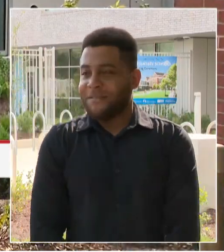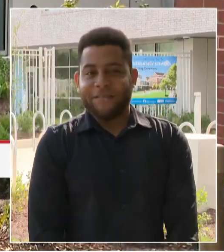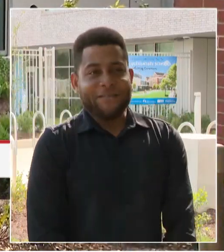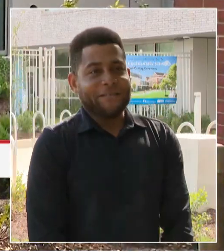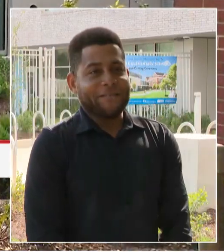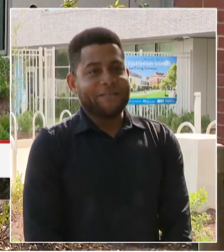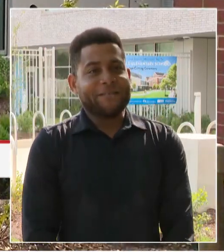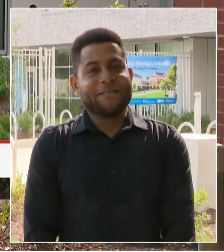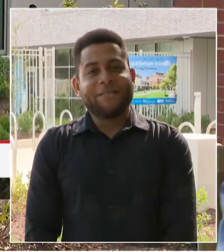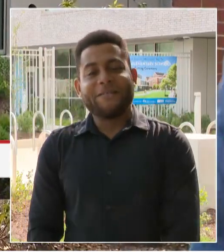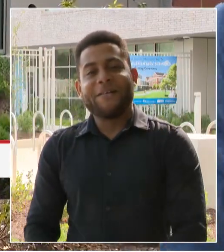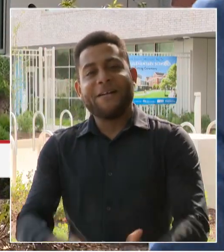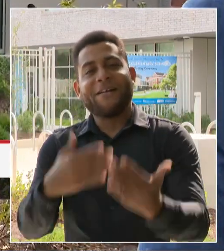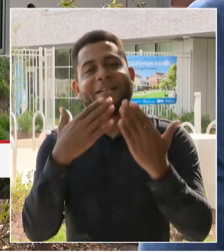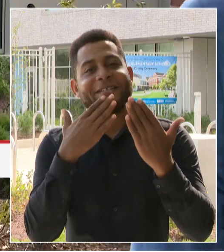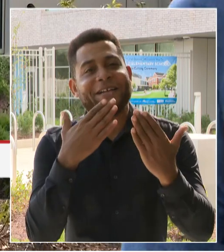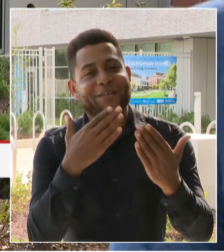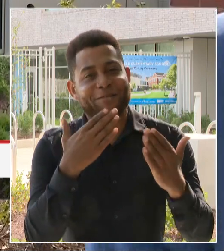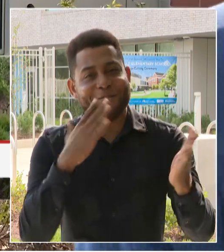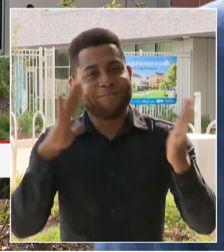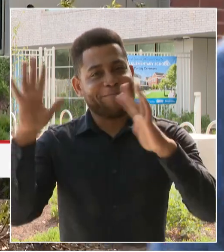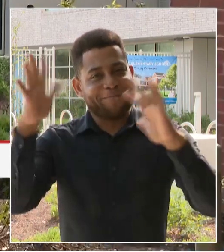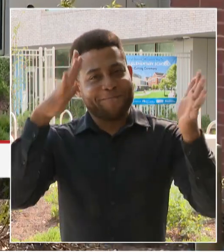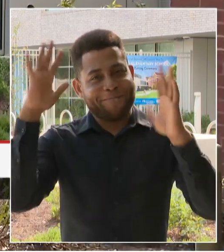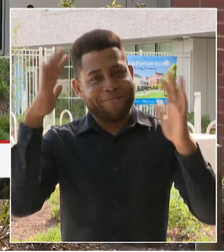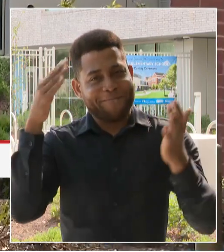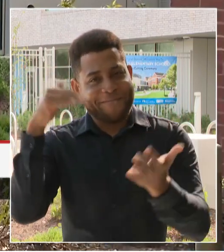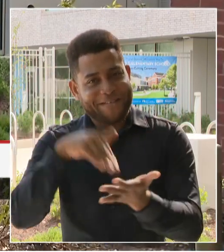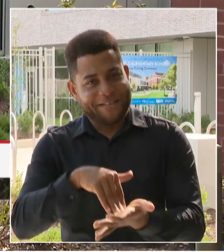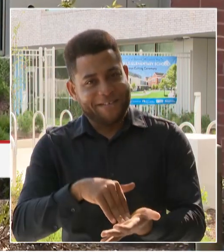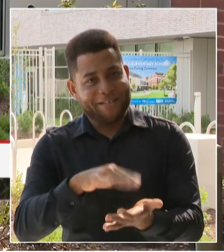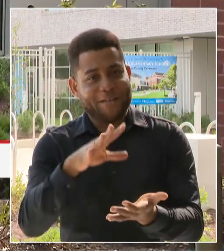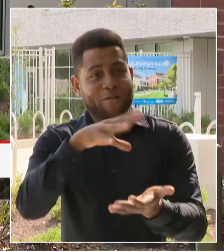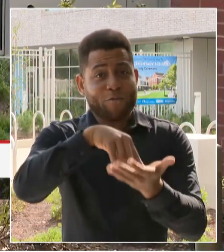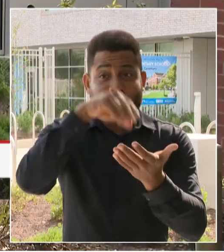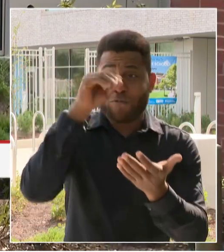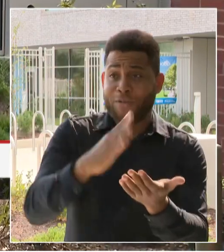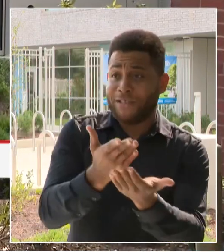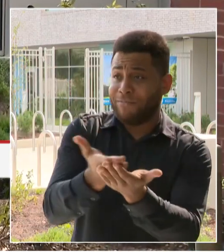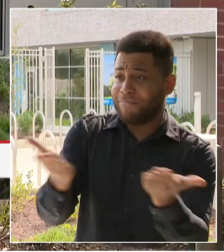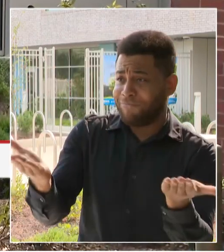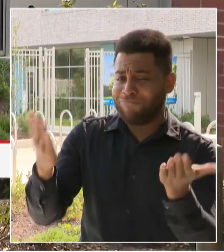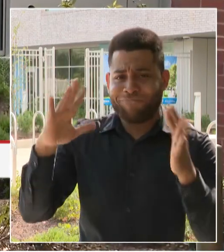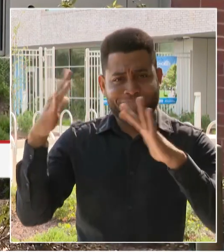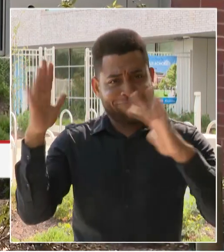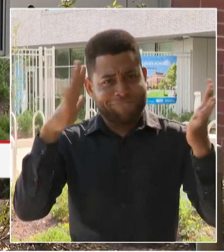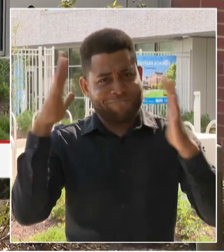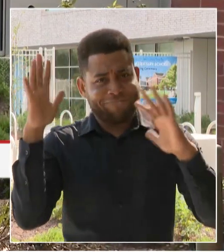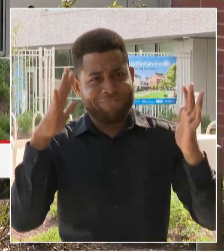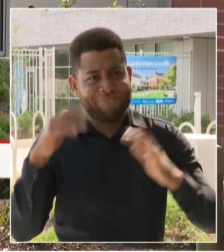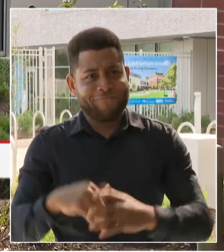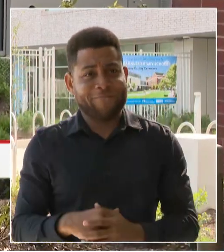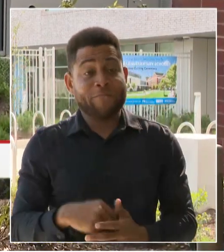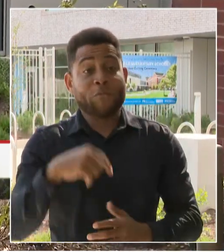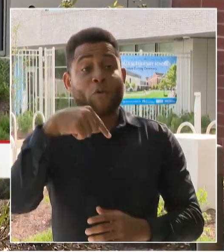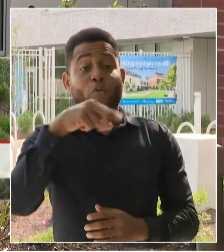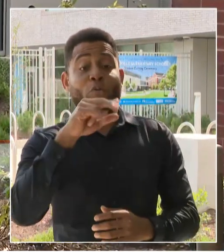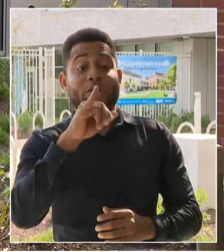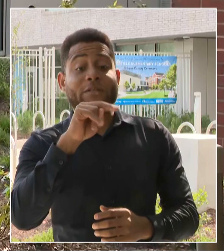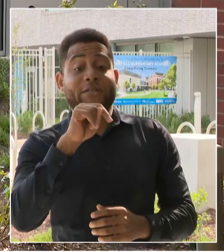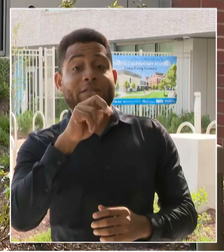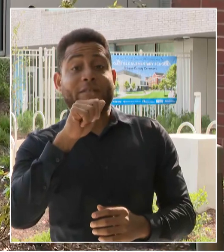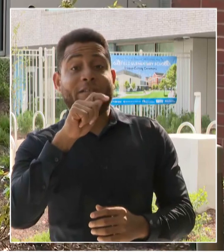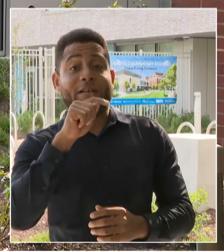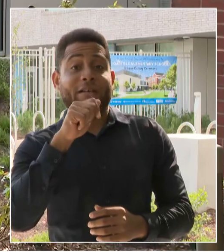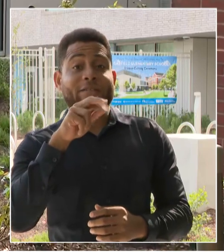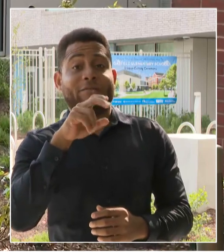Thank you, Quintars. Let's have another round of applause for our wonderful students. And Quintars, the city leadership does believe in